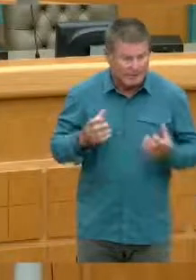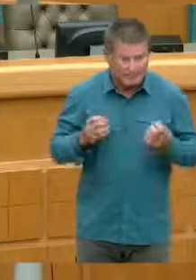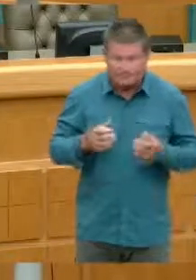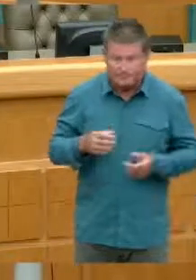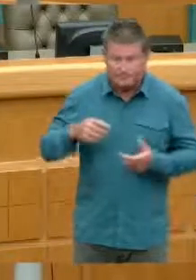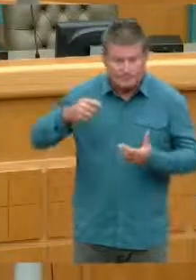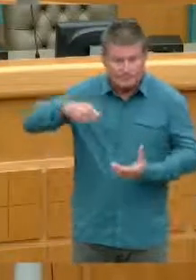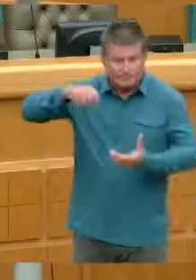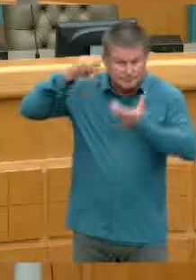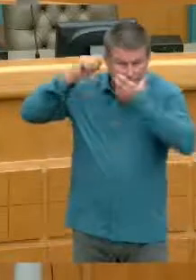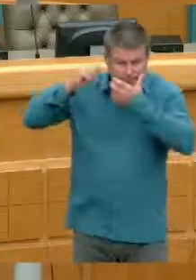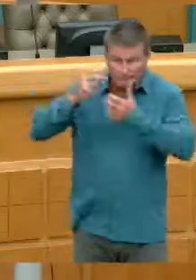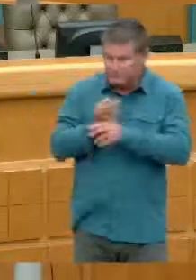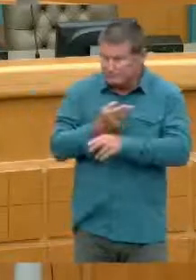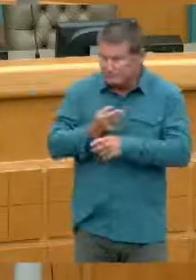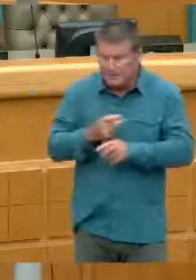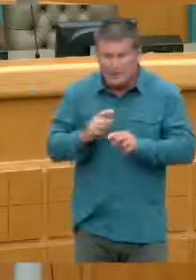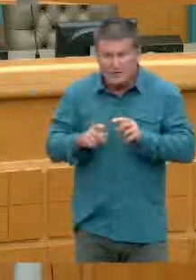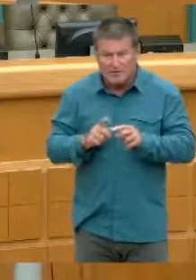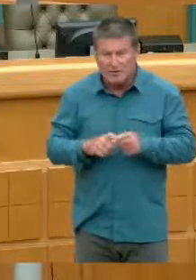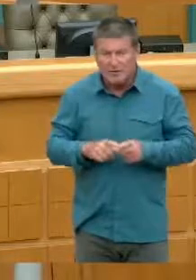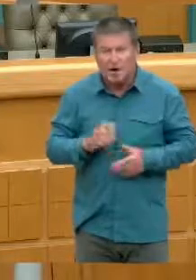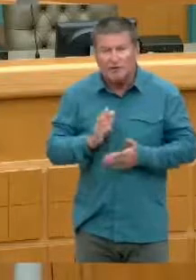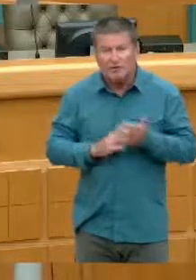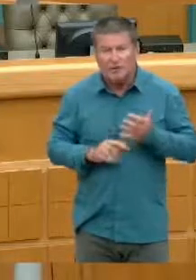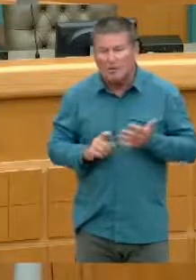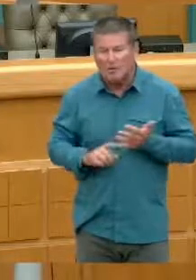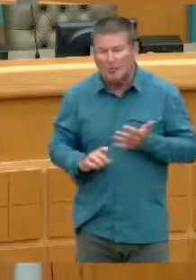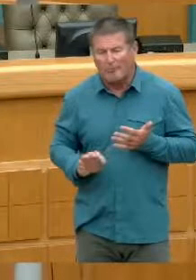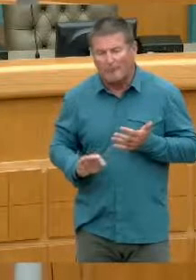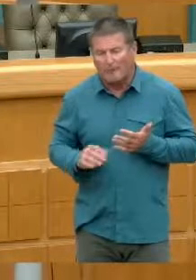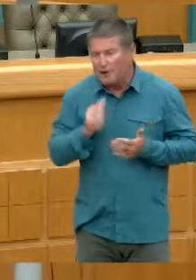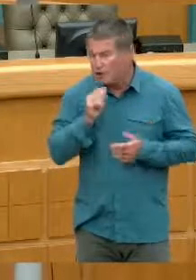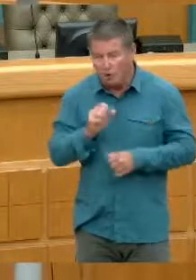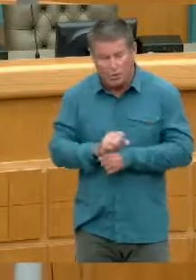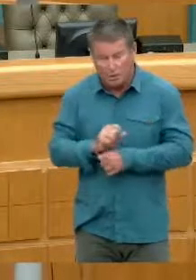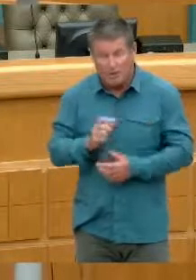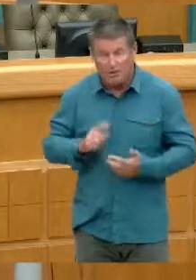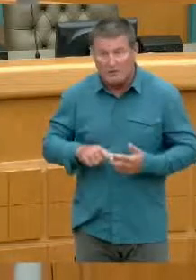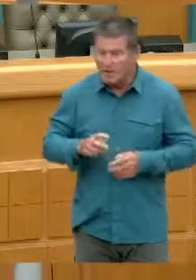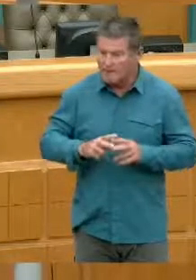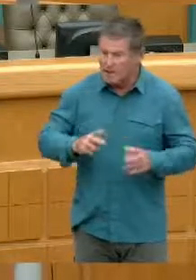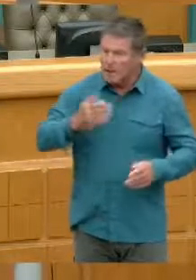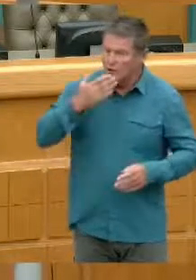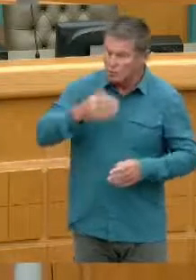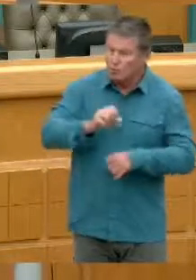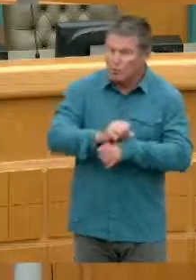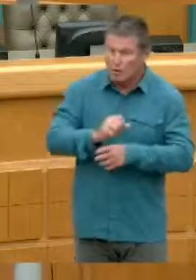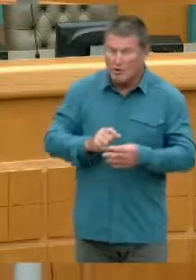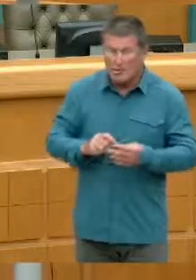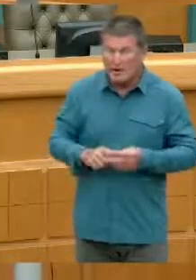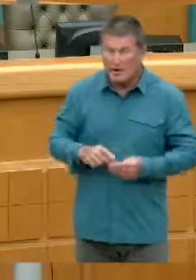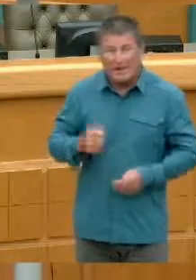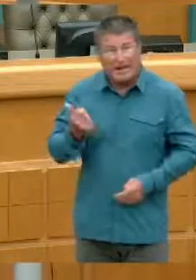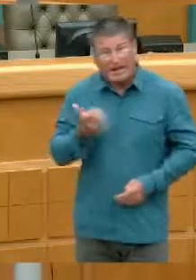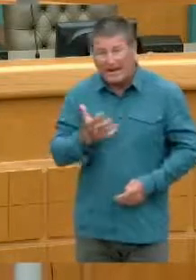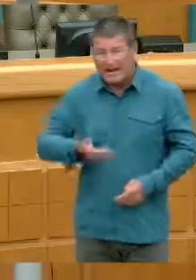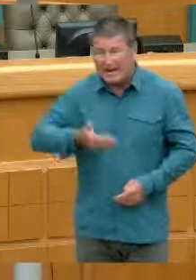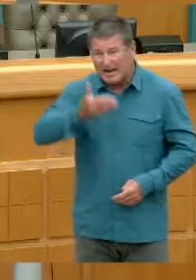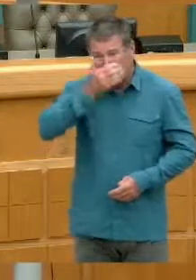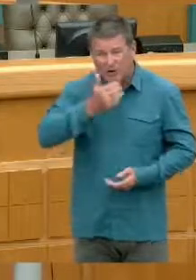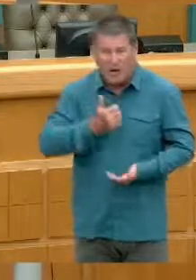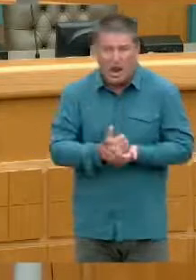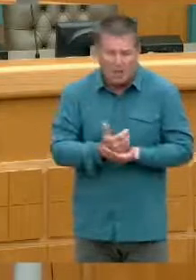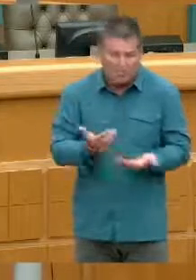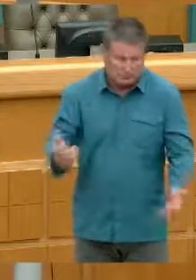coverings right now. They have different levels of effectiveness, but something's better than nothing. So anything you can get your hands on is